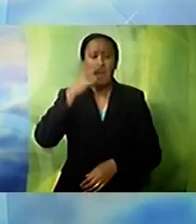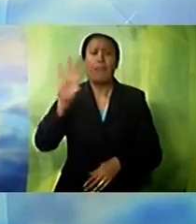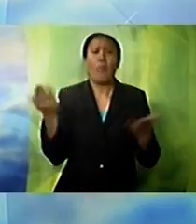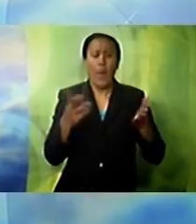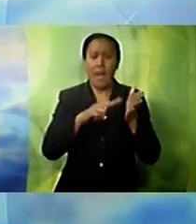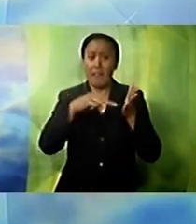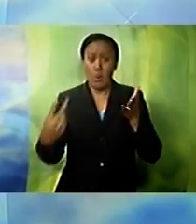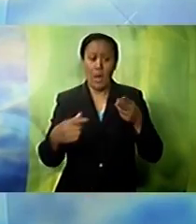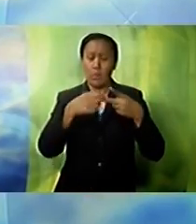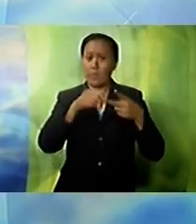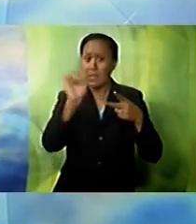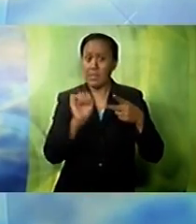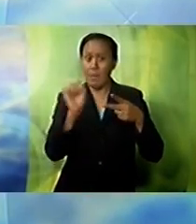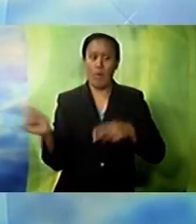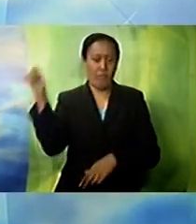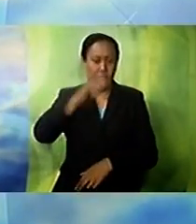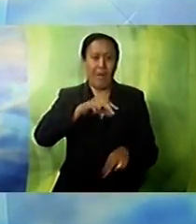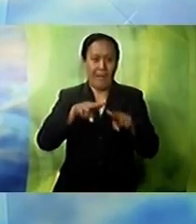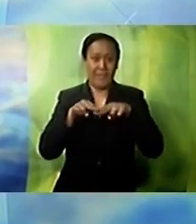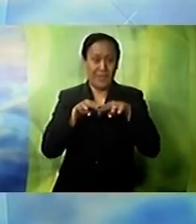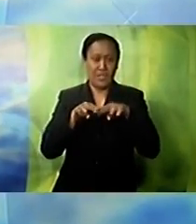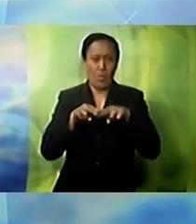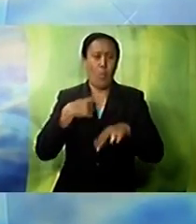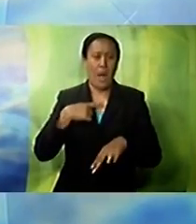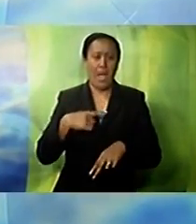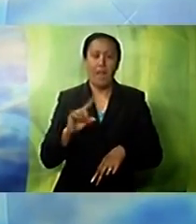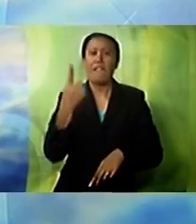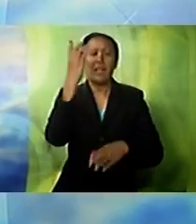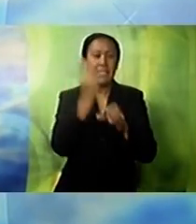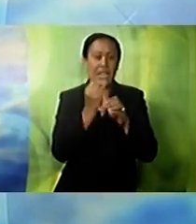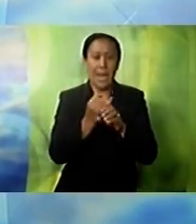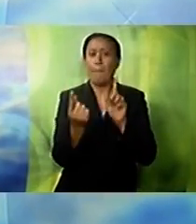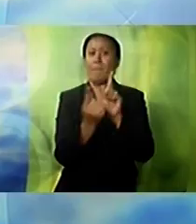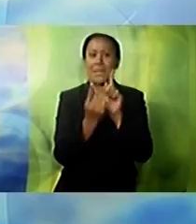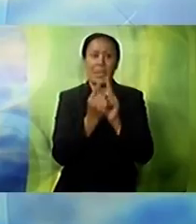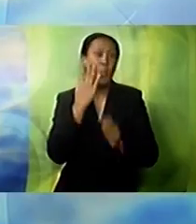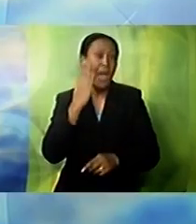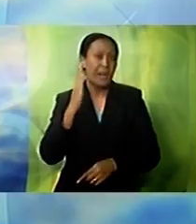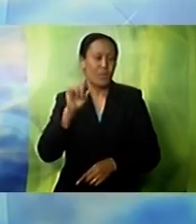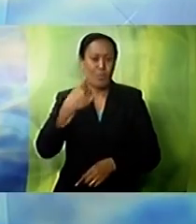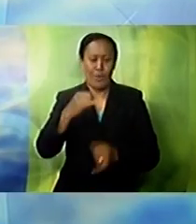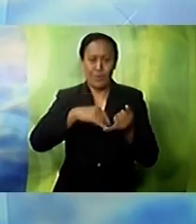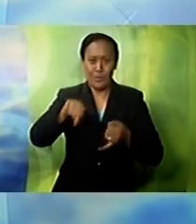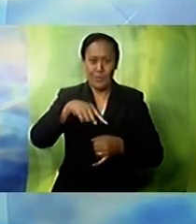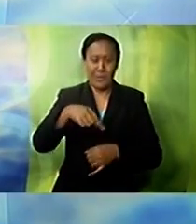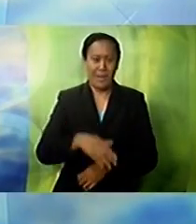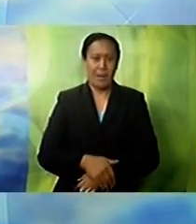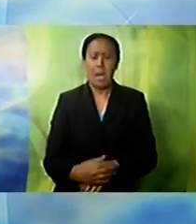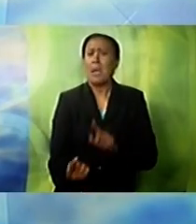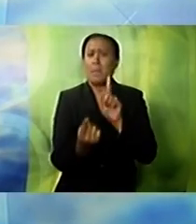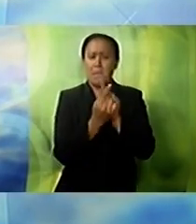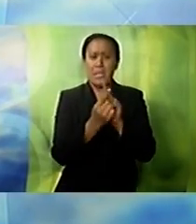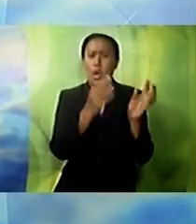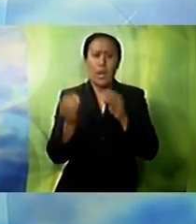and Samoa police forces are in the country to be part of the country's first crime symposium that opens tomorrow in Suva. The symposium